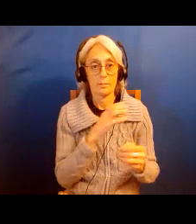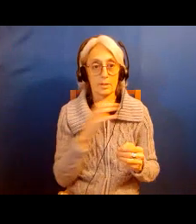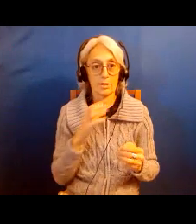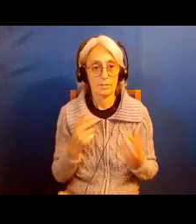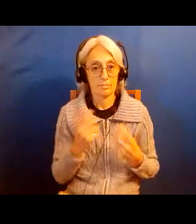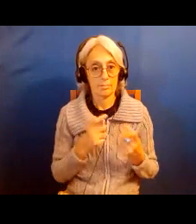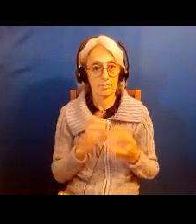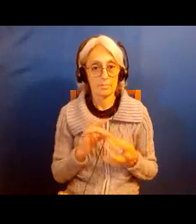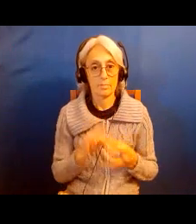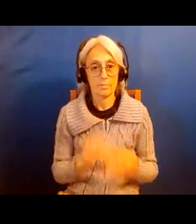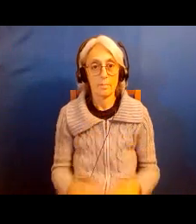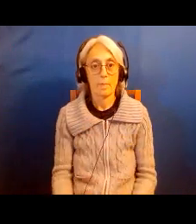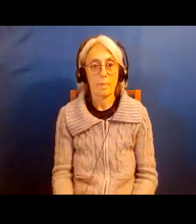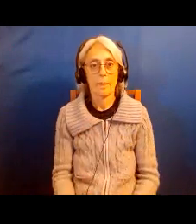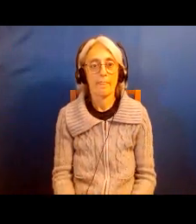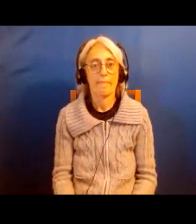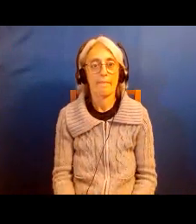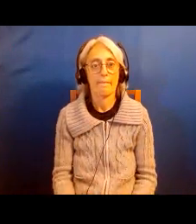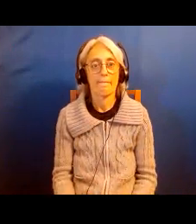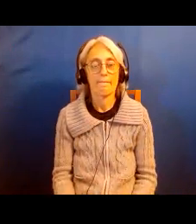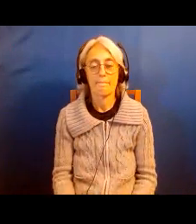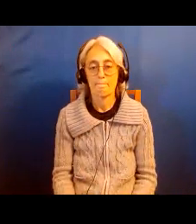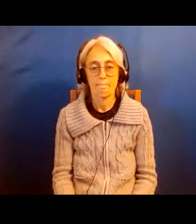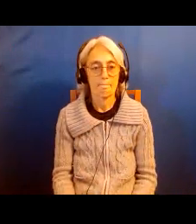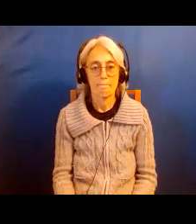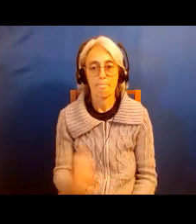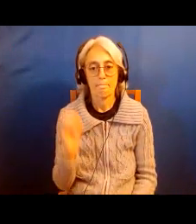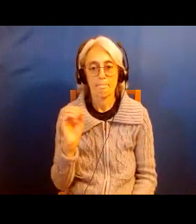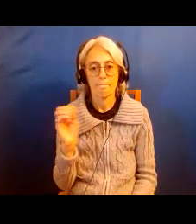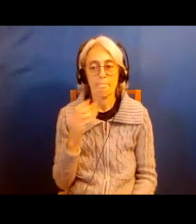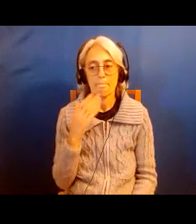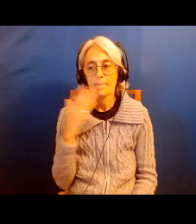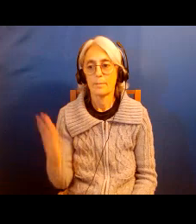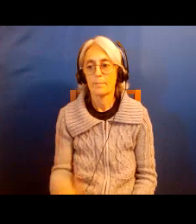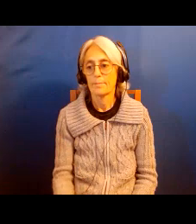dais? All right, hearing none. Thank you, Bridget.